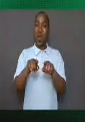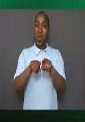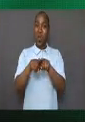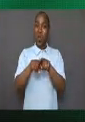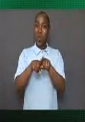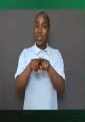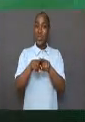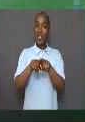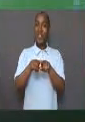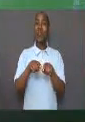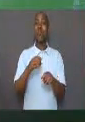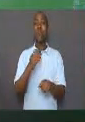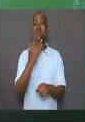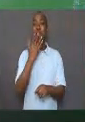blood.